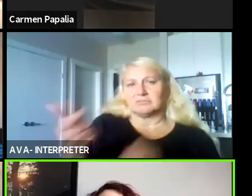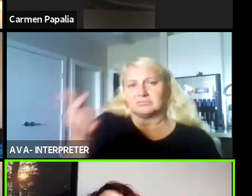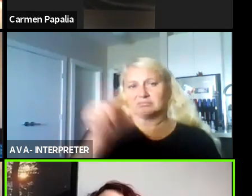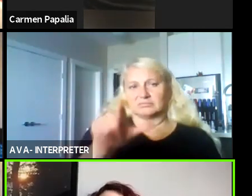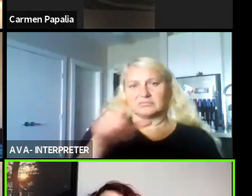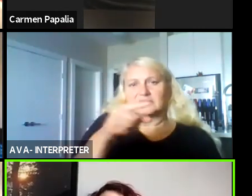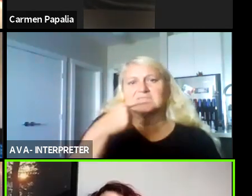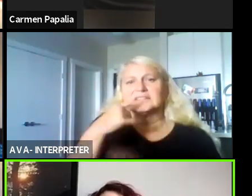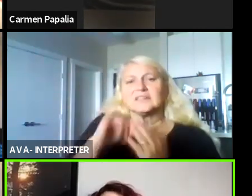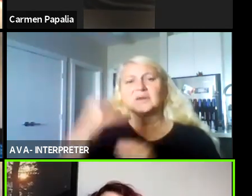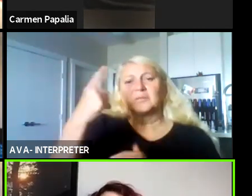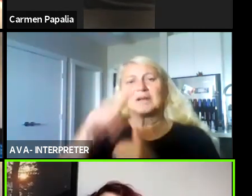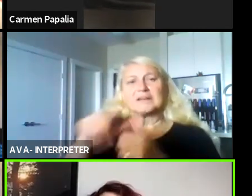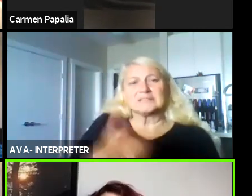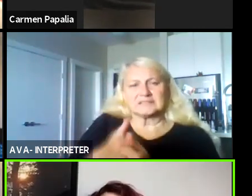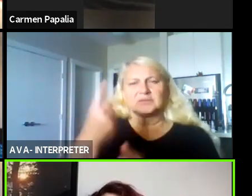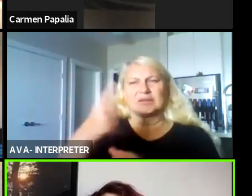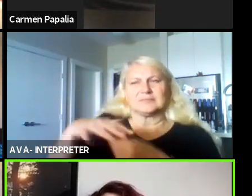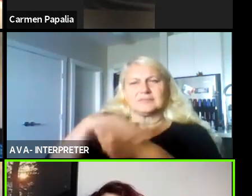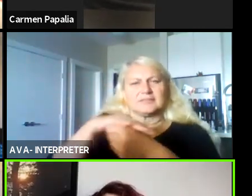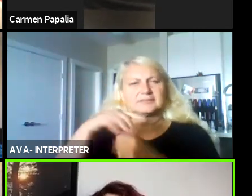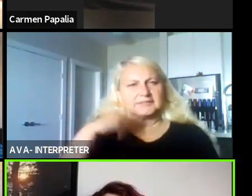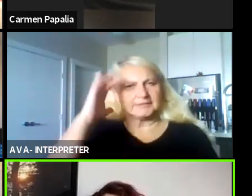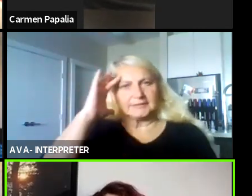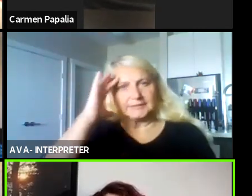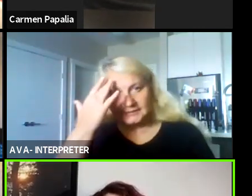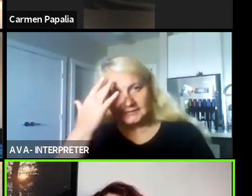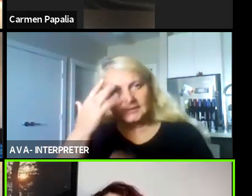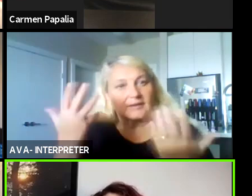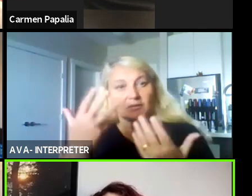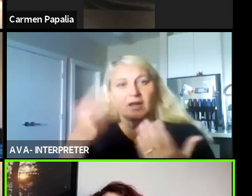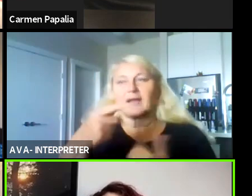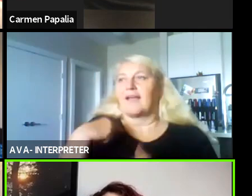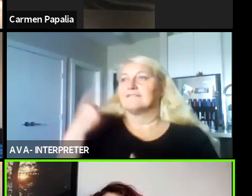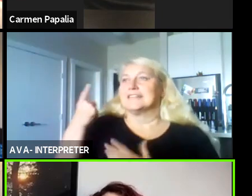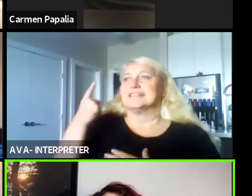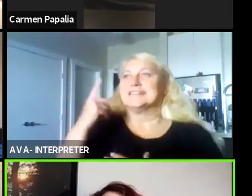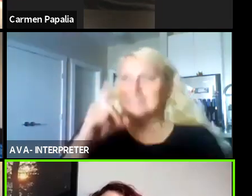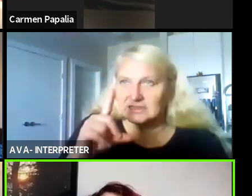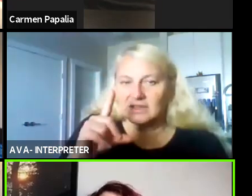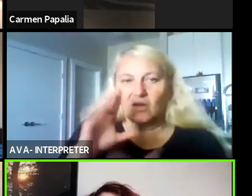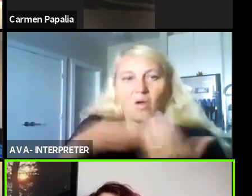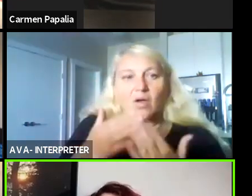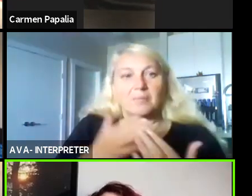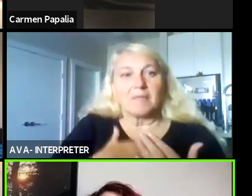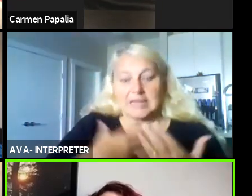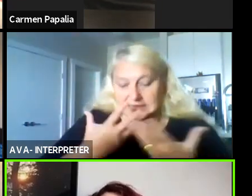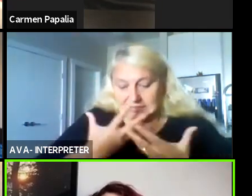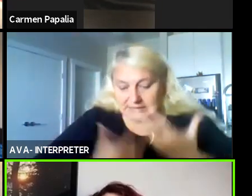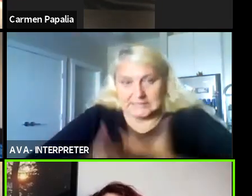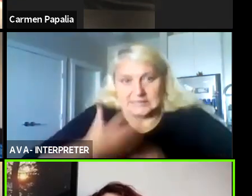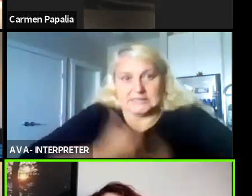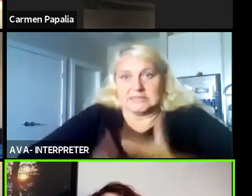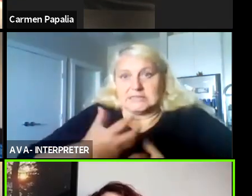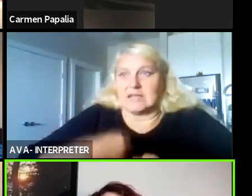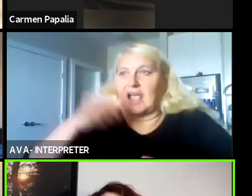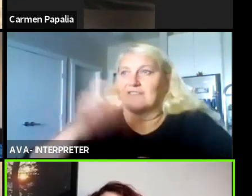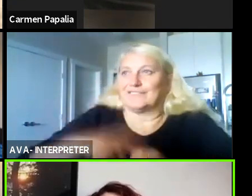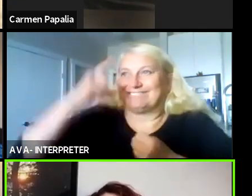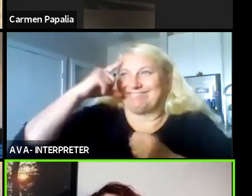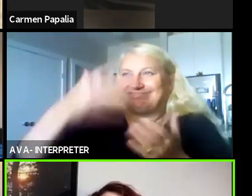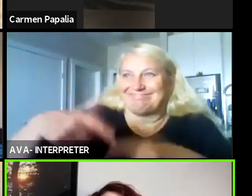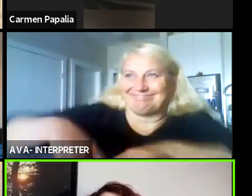desirable spaces for me, is a space where we have to quote unquote leave our shit at the door. And so for me too, that like